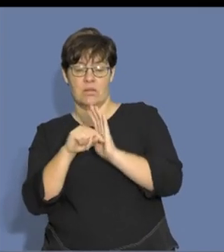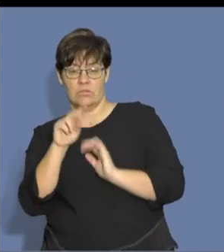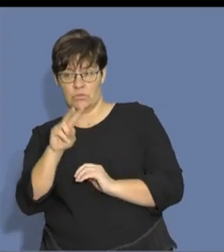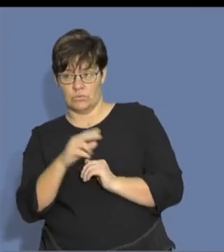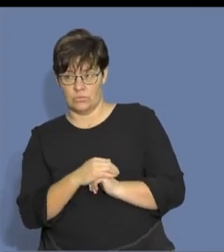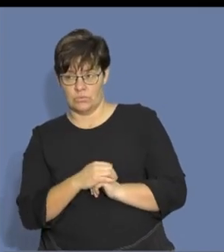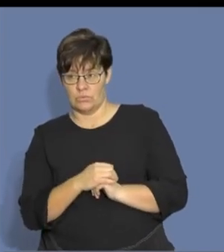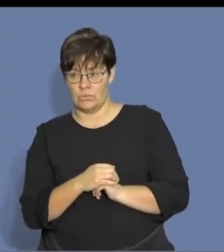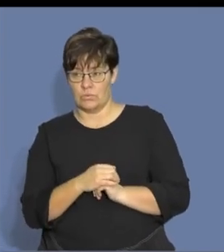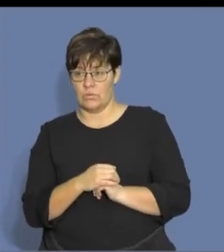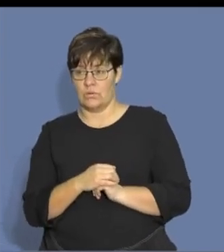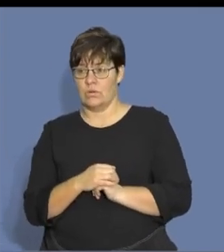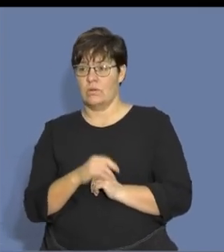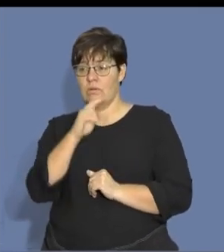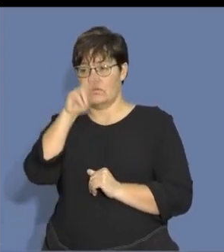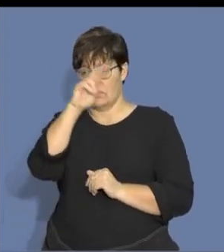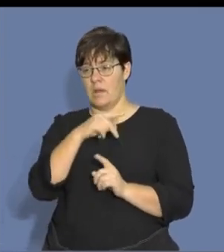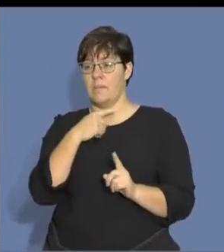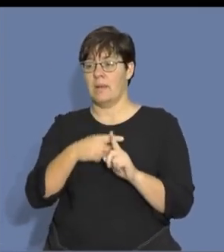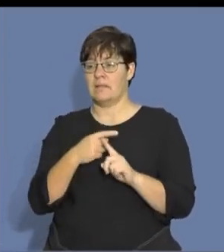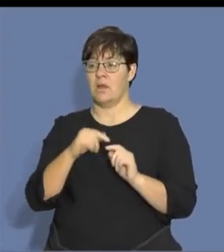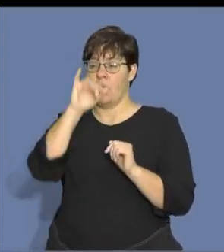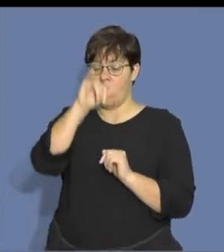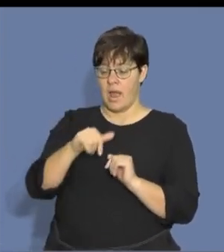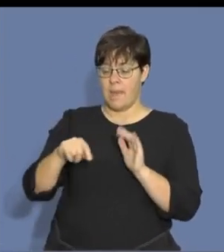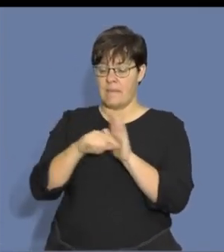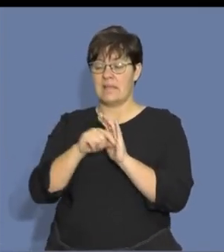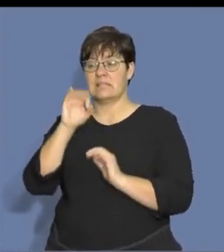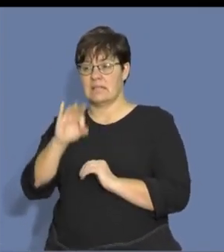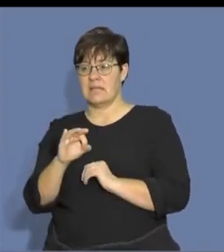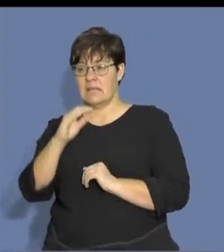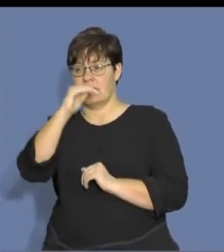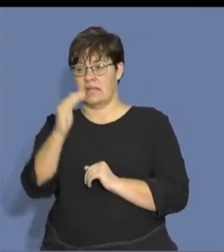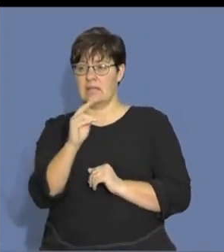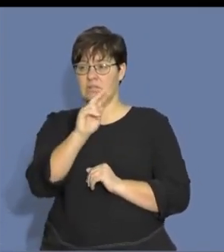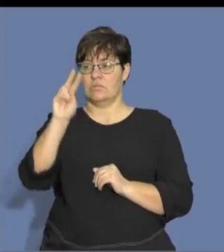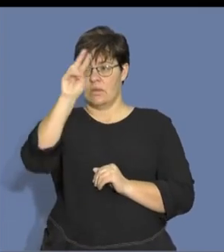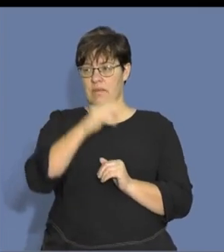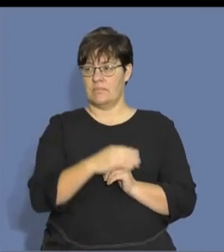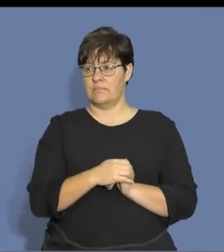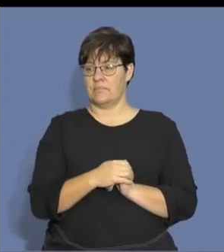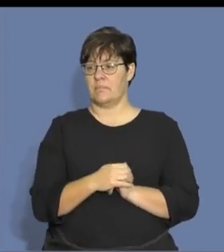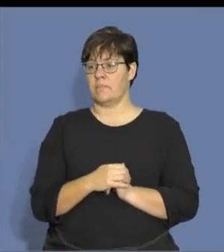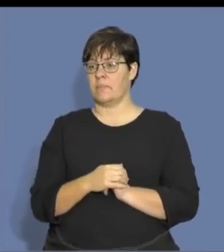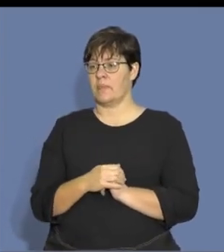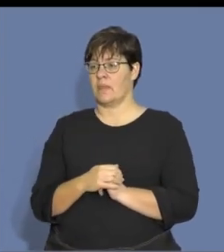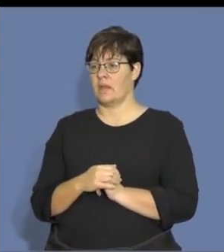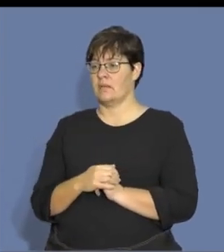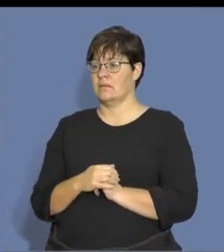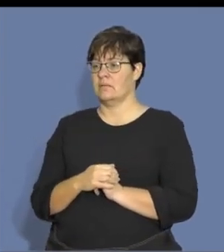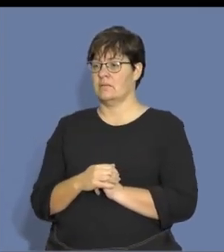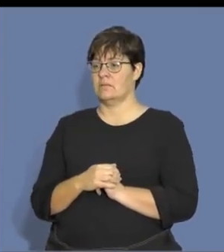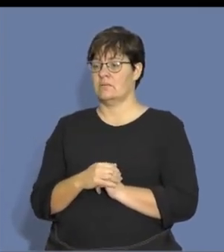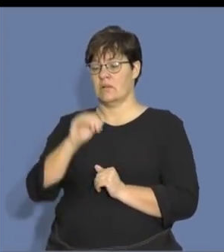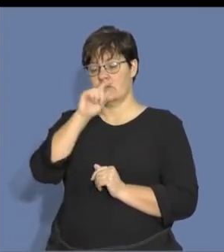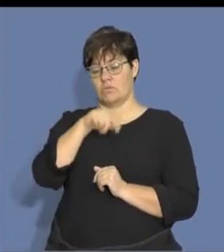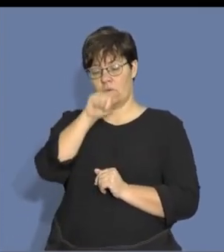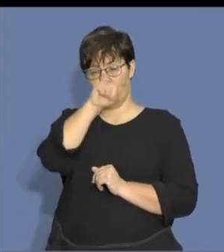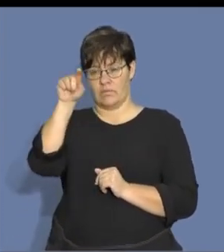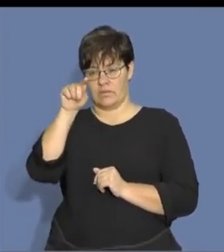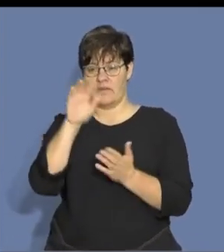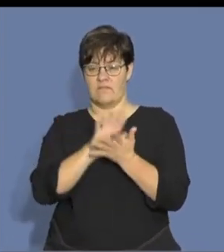squared, and this is going to be y minus 3 squared, and that there I'm going to write as the square